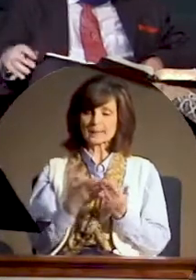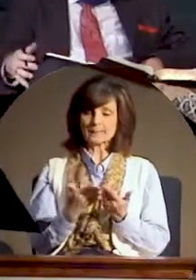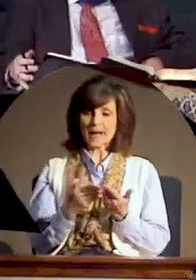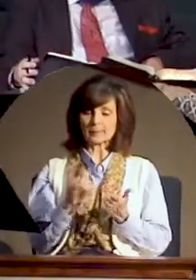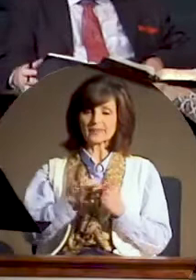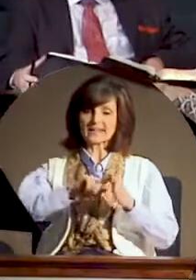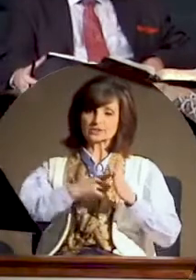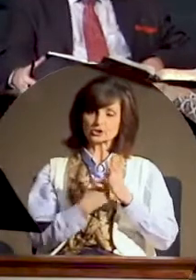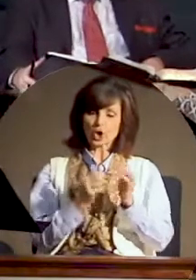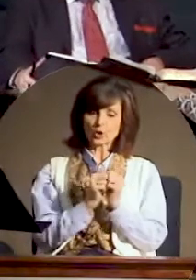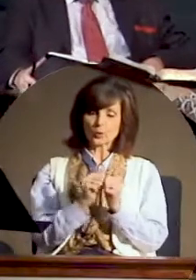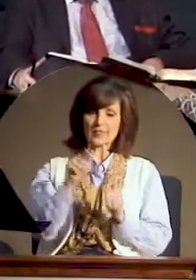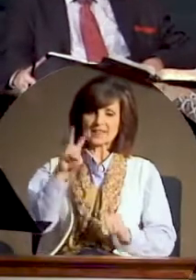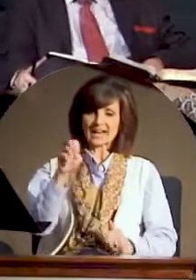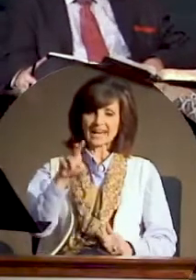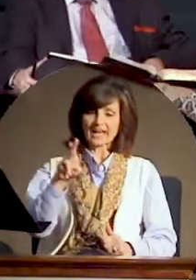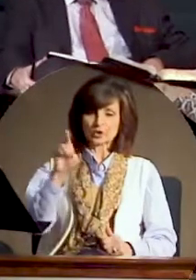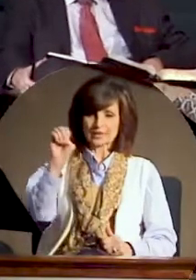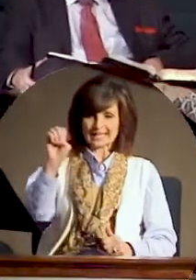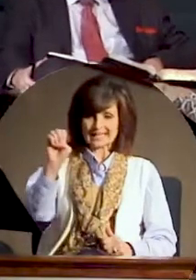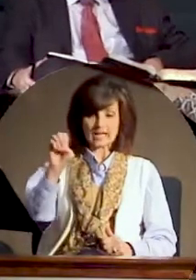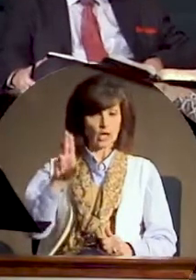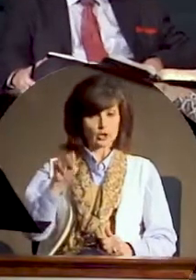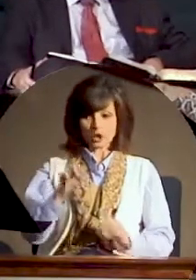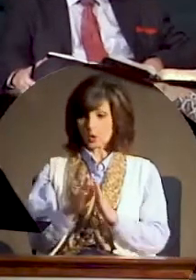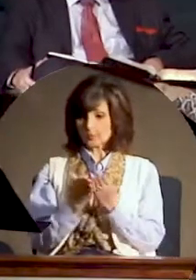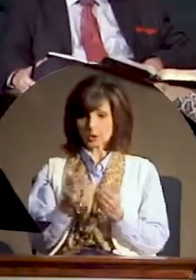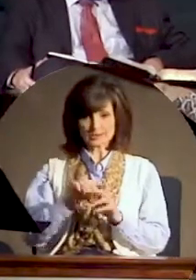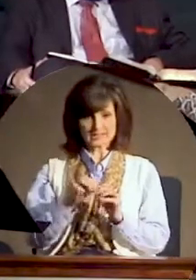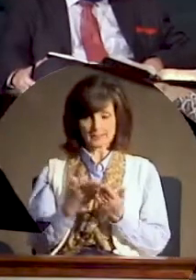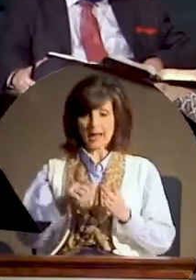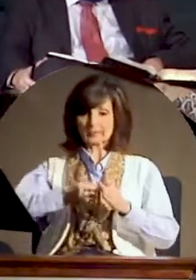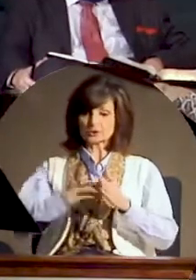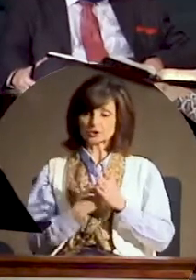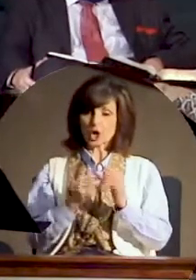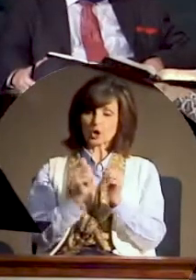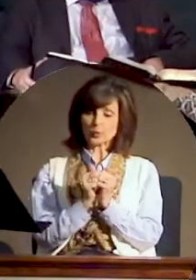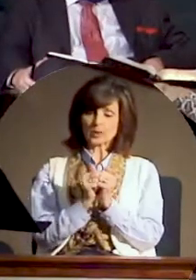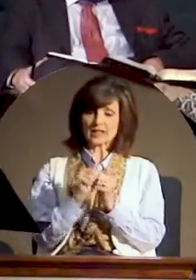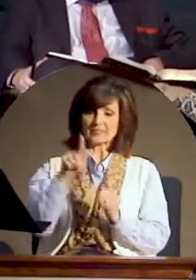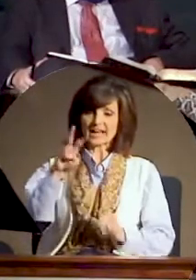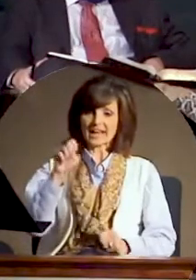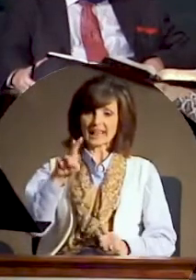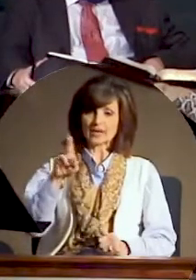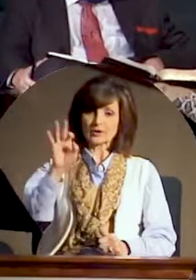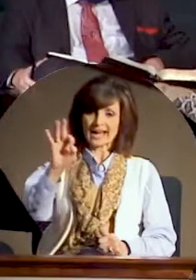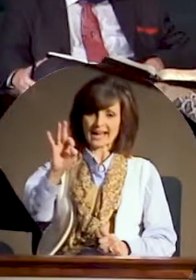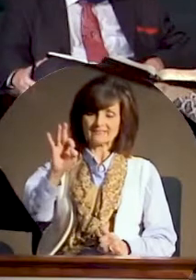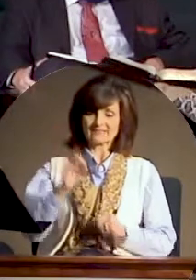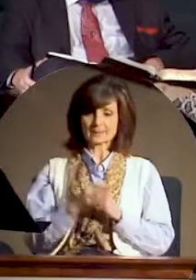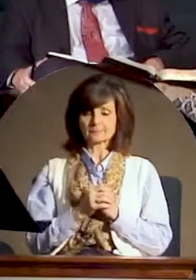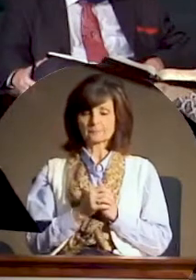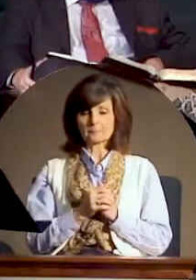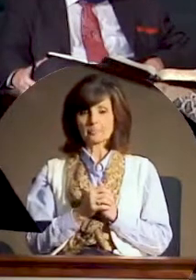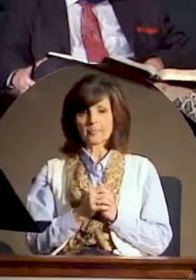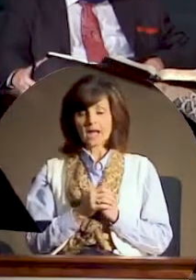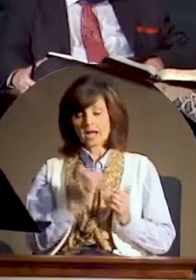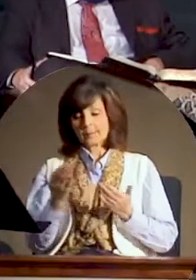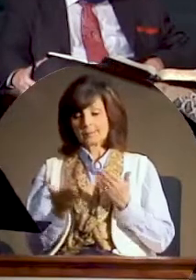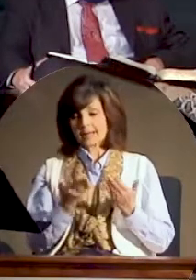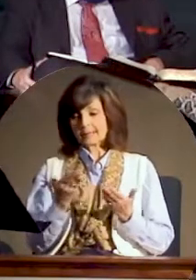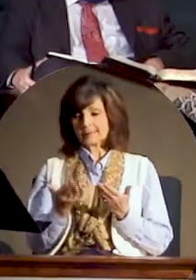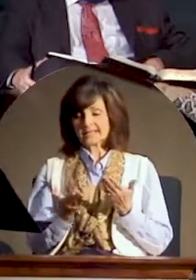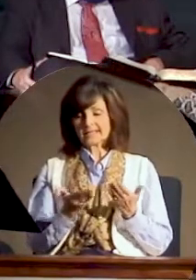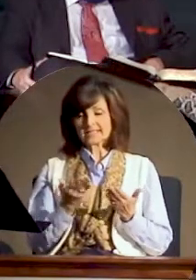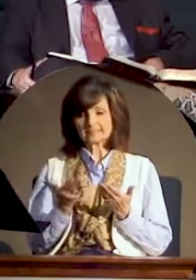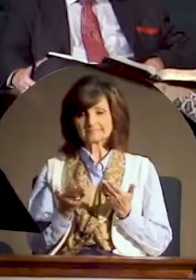that begins with the letter E, there are no books in our Bible that begin with the letter F. Now, you may